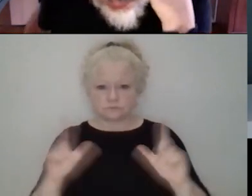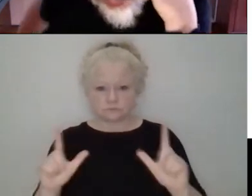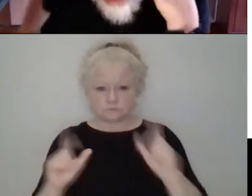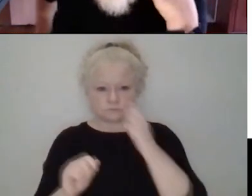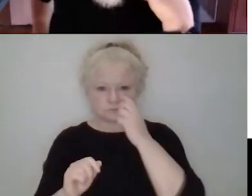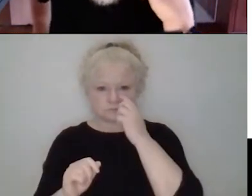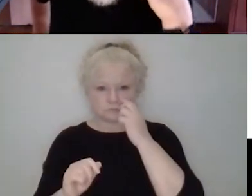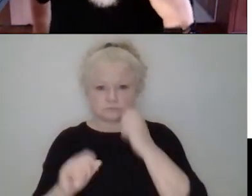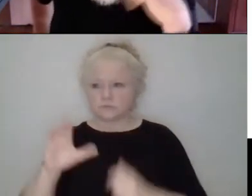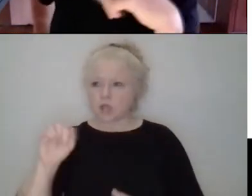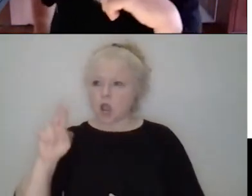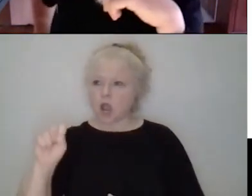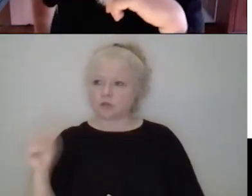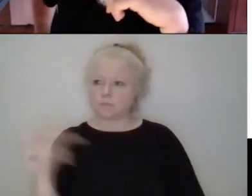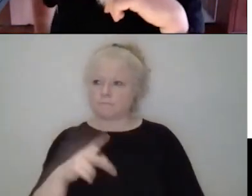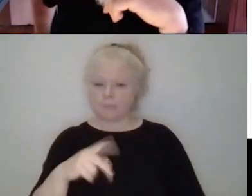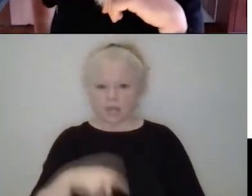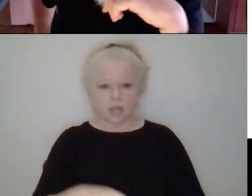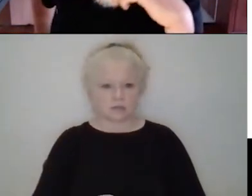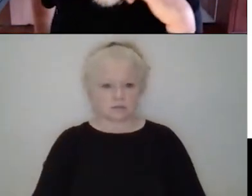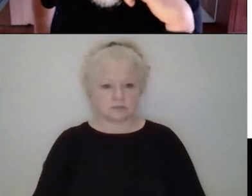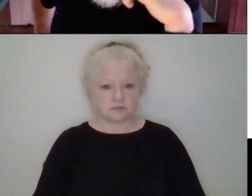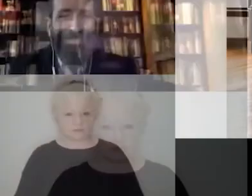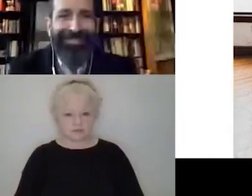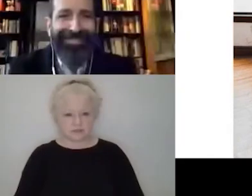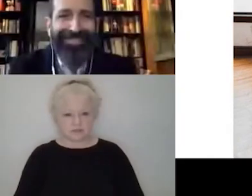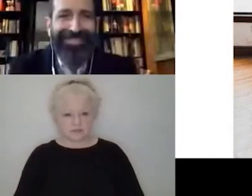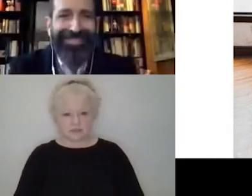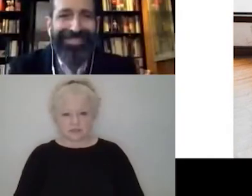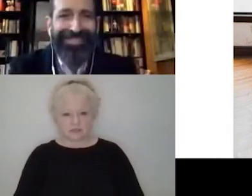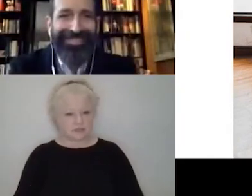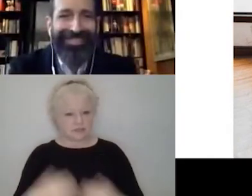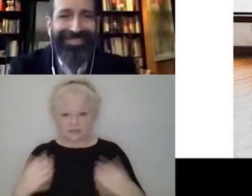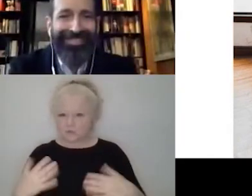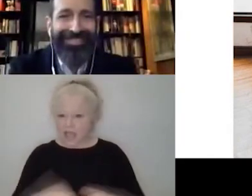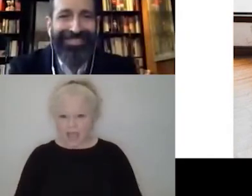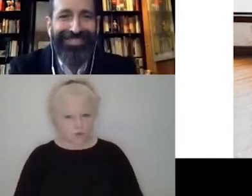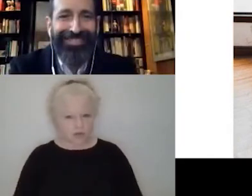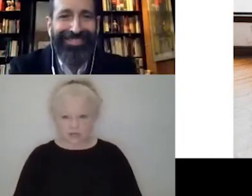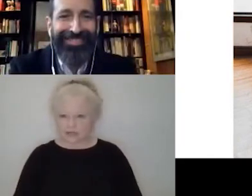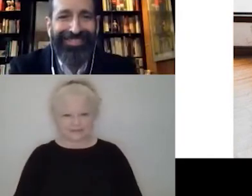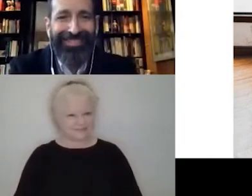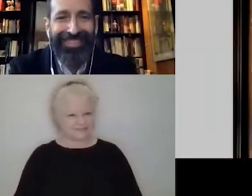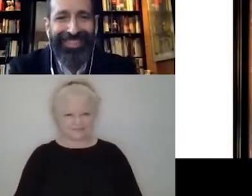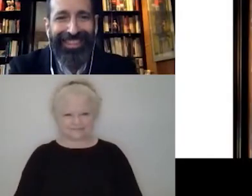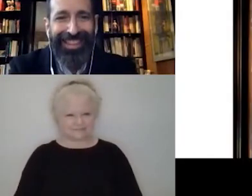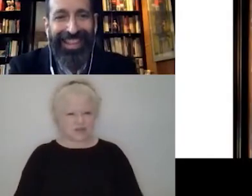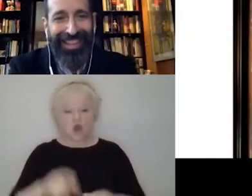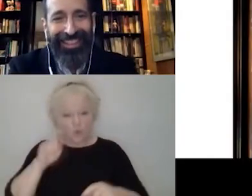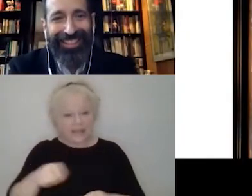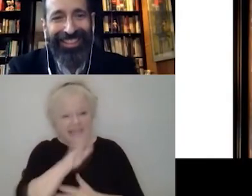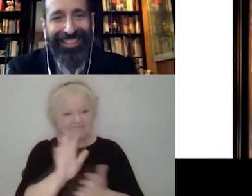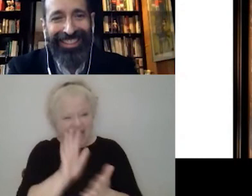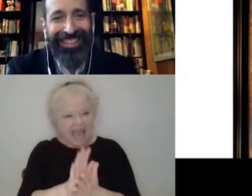if we could bring Carlos back, just because I cannot believe how quick everything is. Oh my god, we need like 5 hours. But